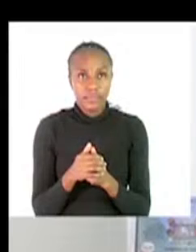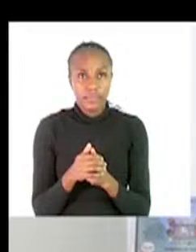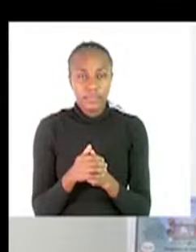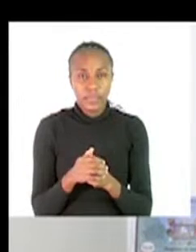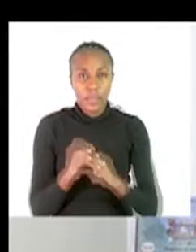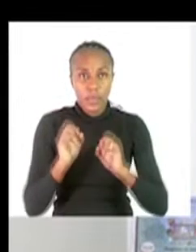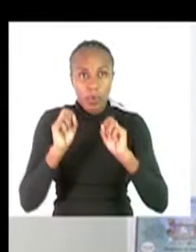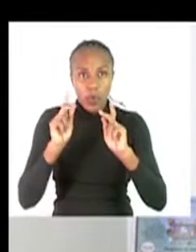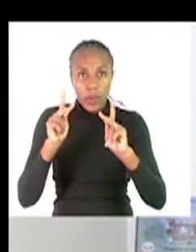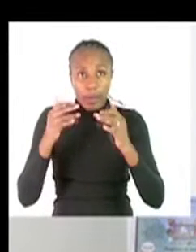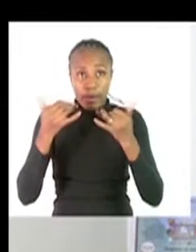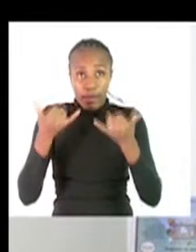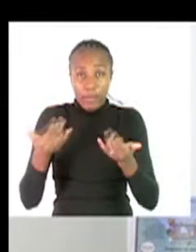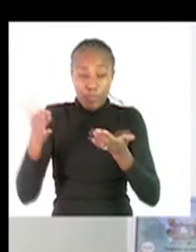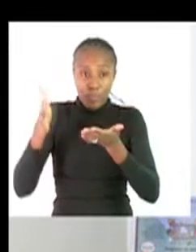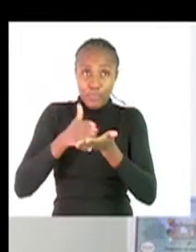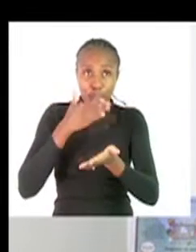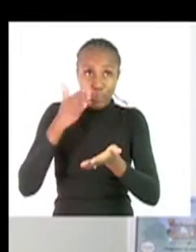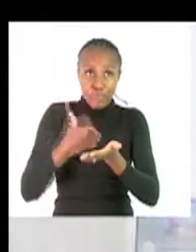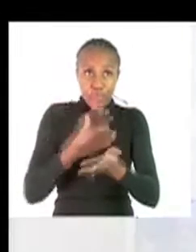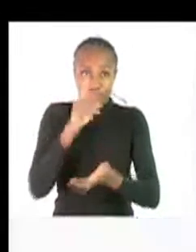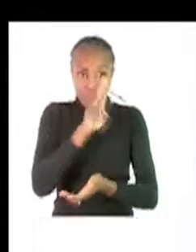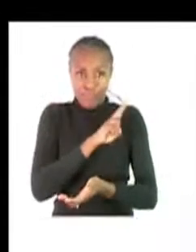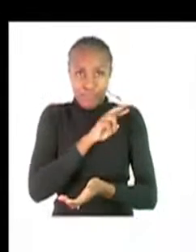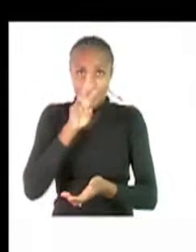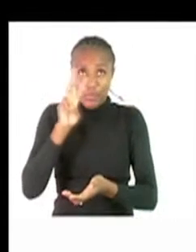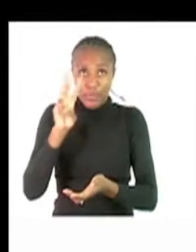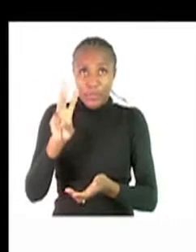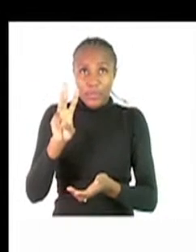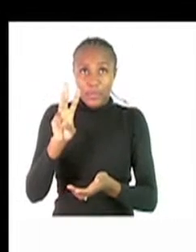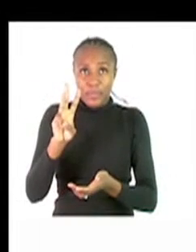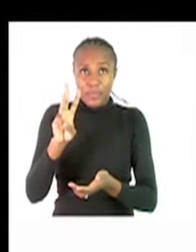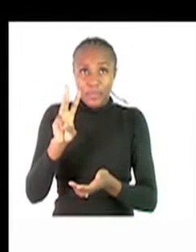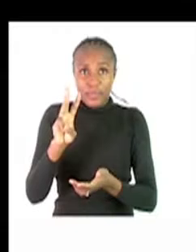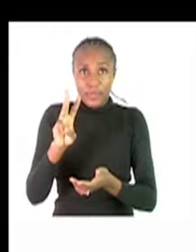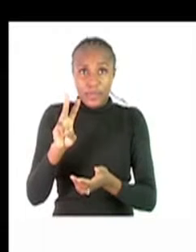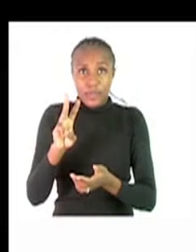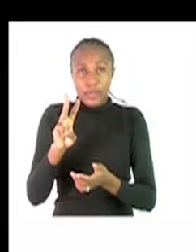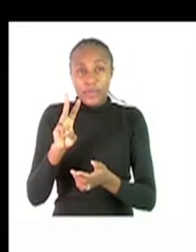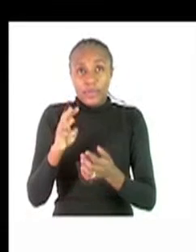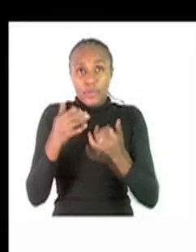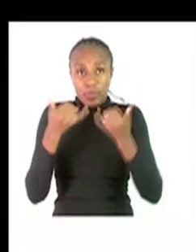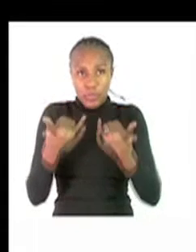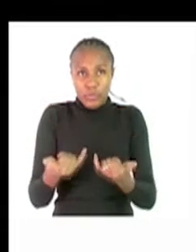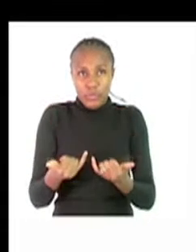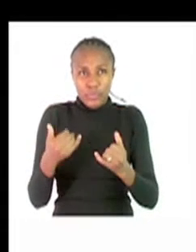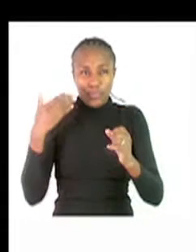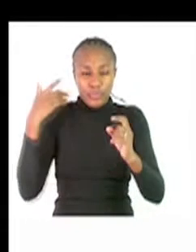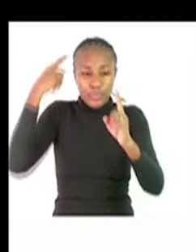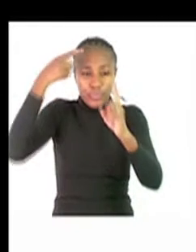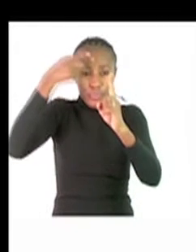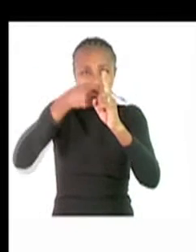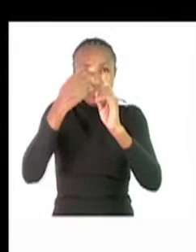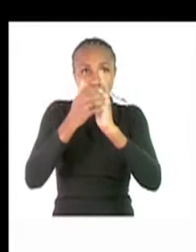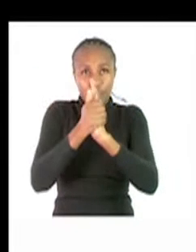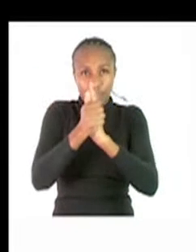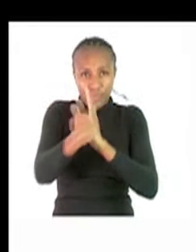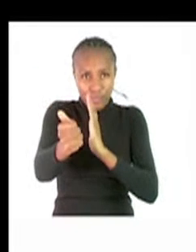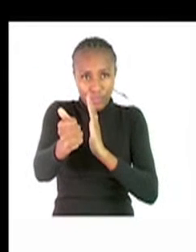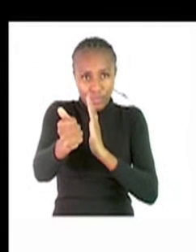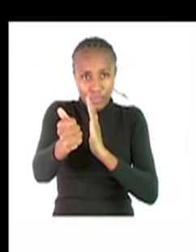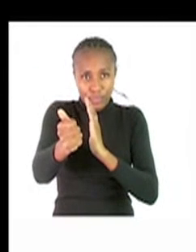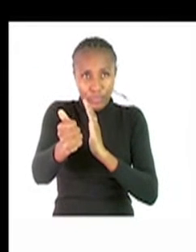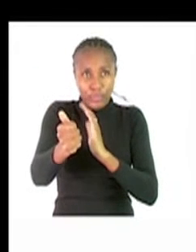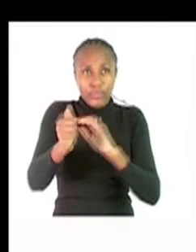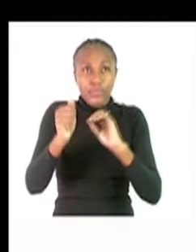Okay, learners, let's turn to page 23. Let's start with today's competencies. By the end of the lesson, you should be